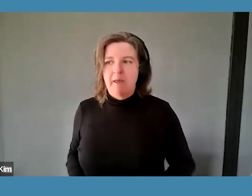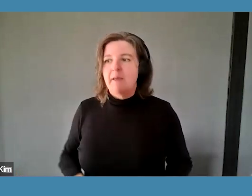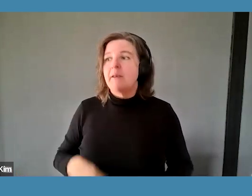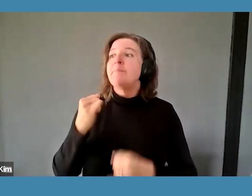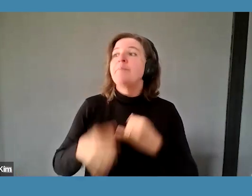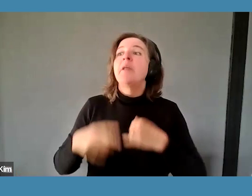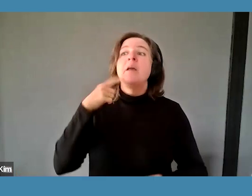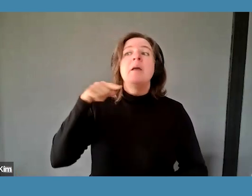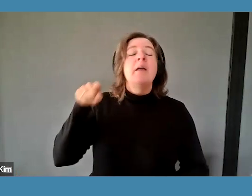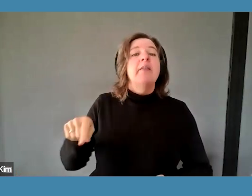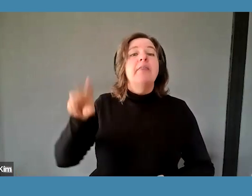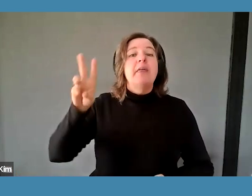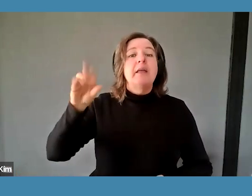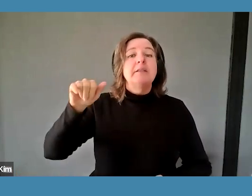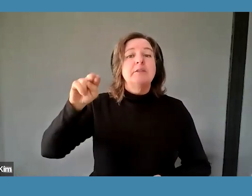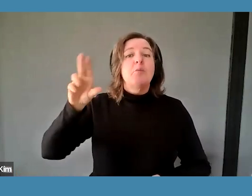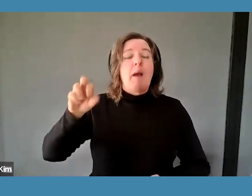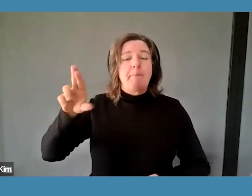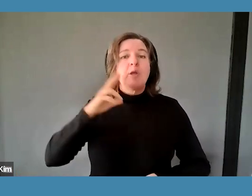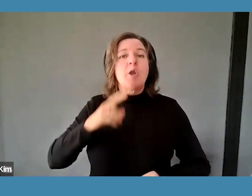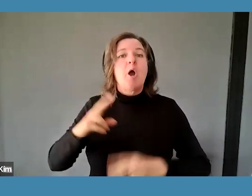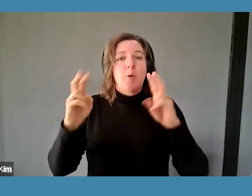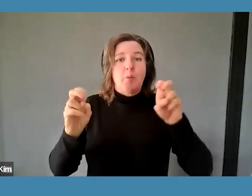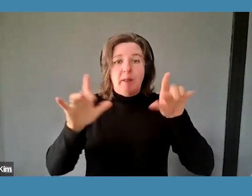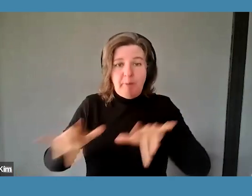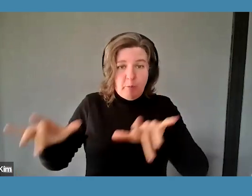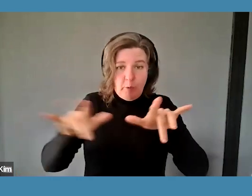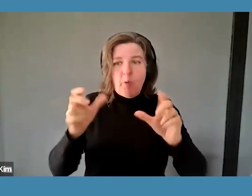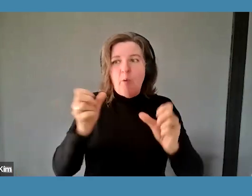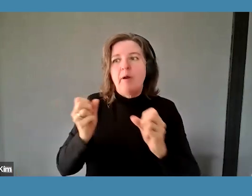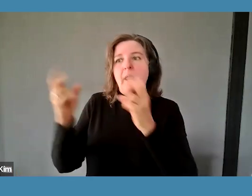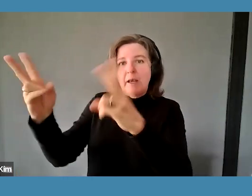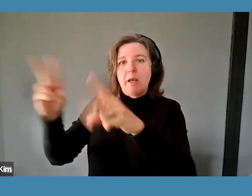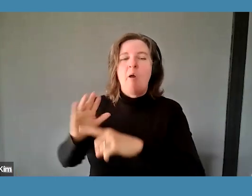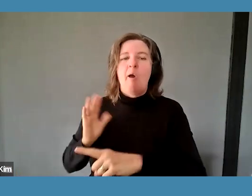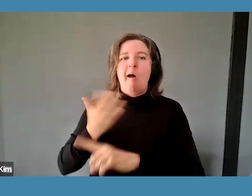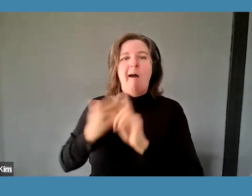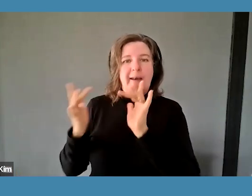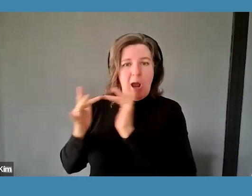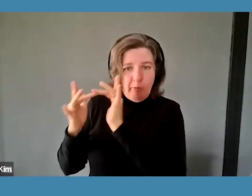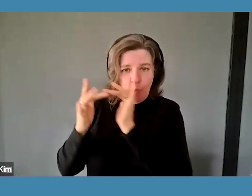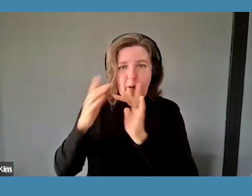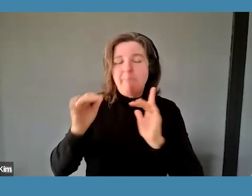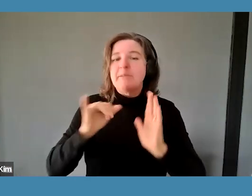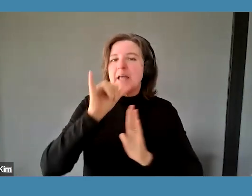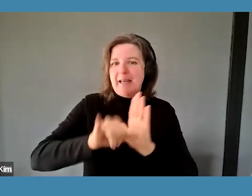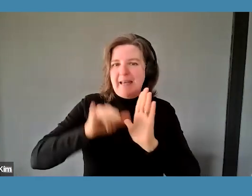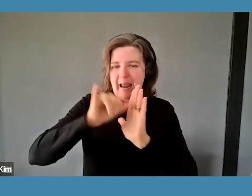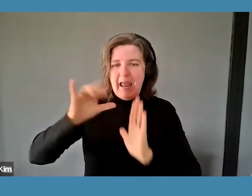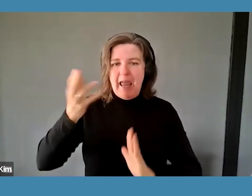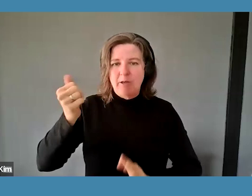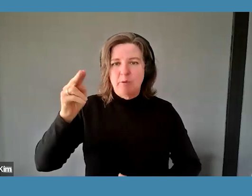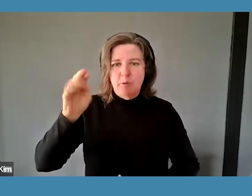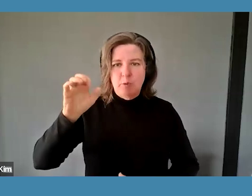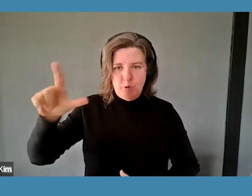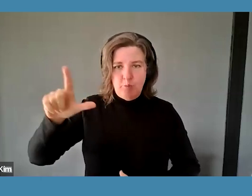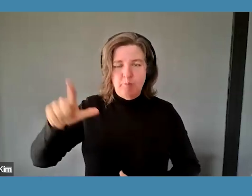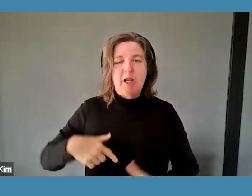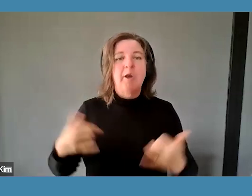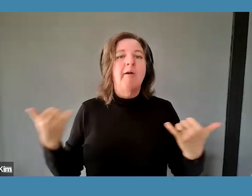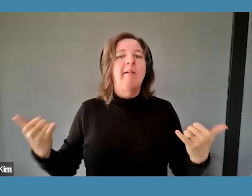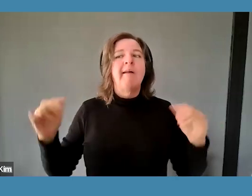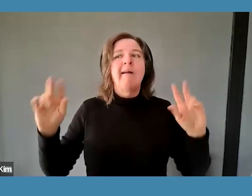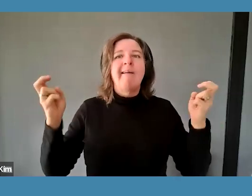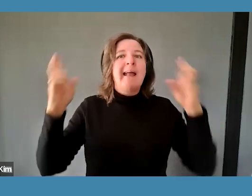our website and YouTube channel. Now that we have the housekeeping complete, I'll pass things along to Caitlin, who will begin